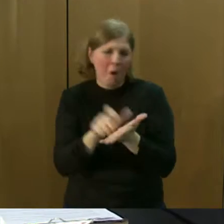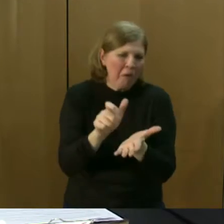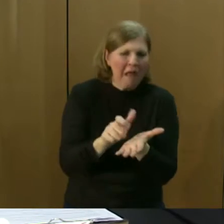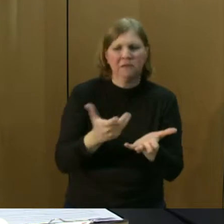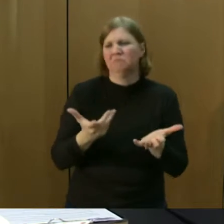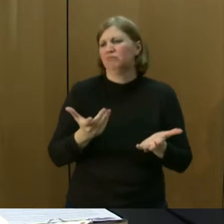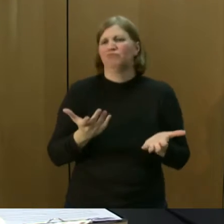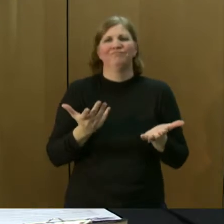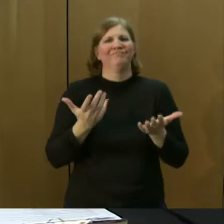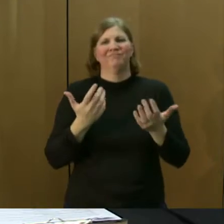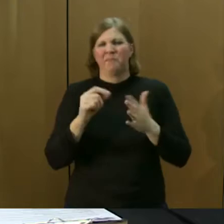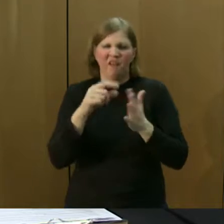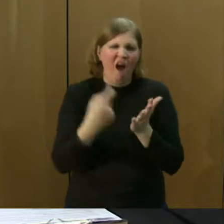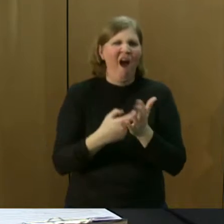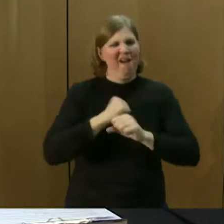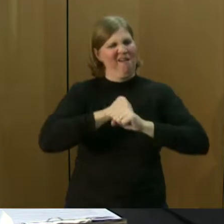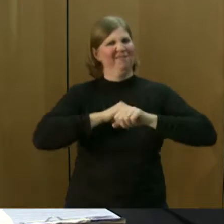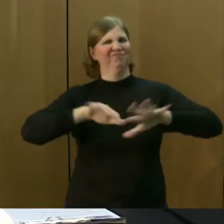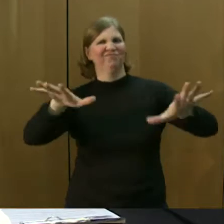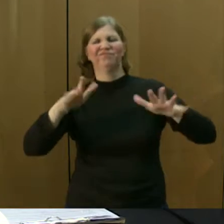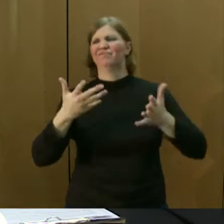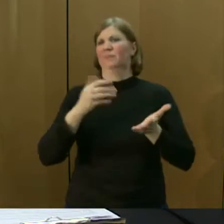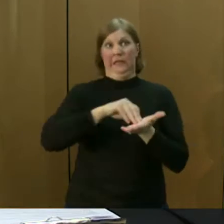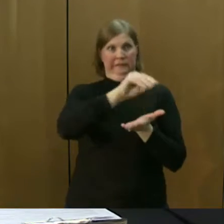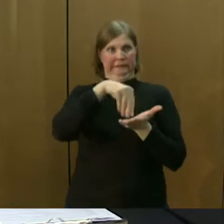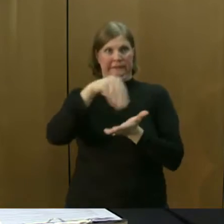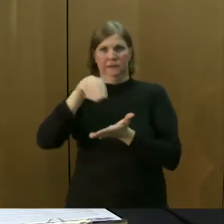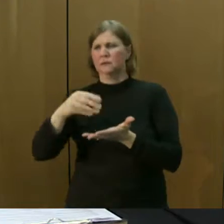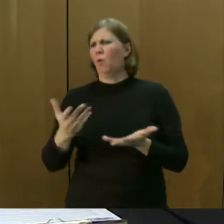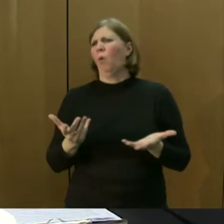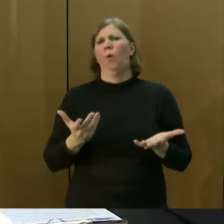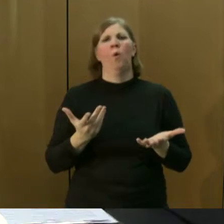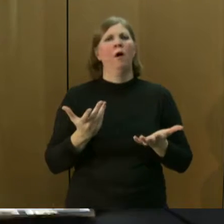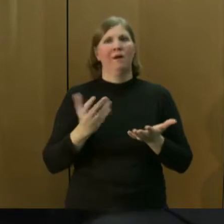organisation? Is there anything else that we're not aware of? Do we have to pay for parking?